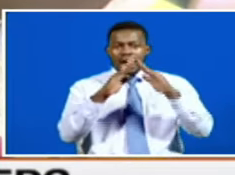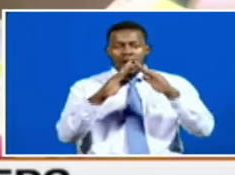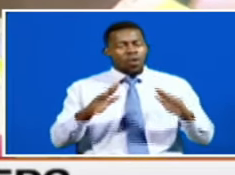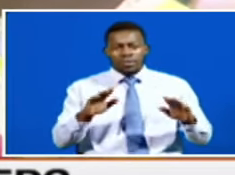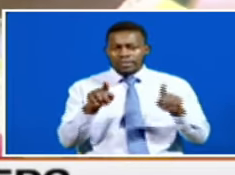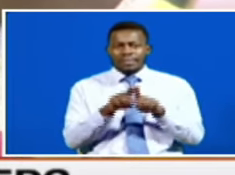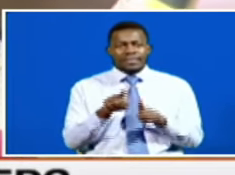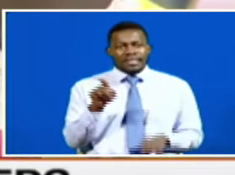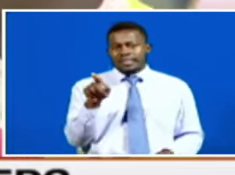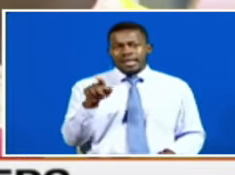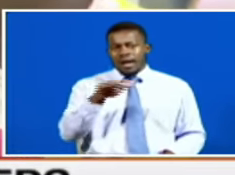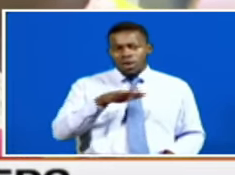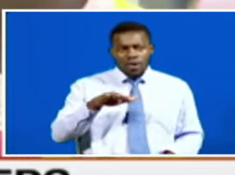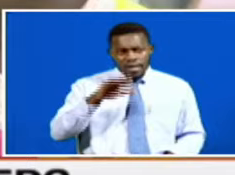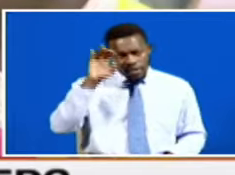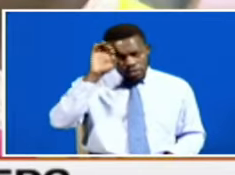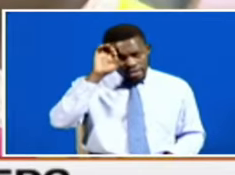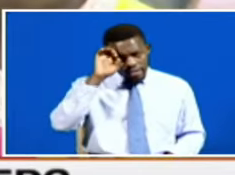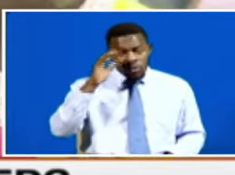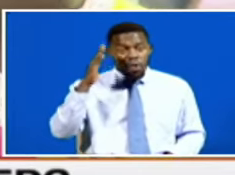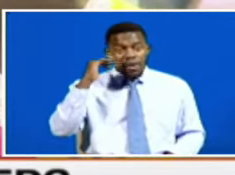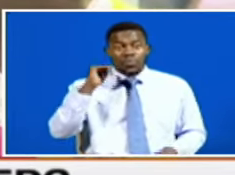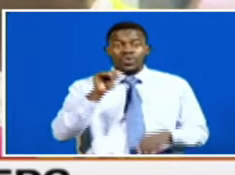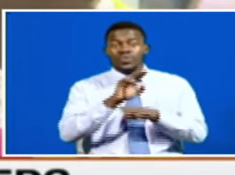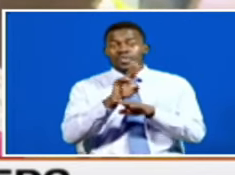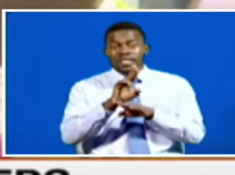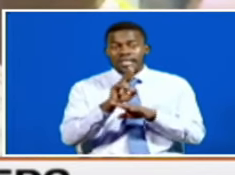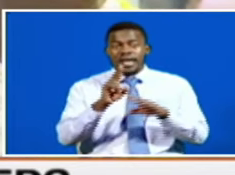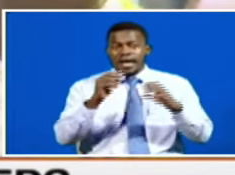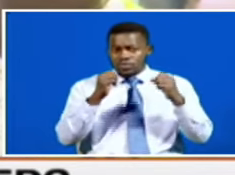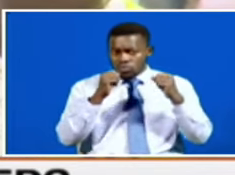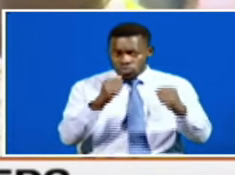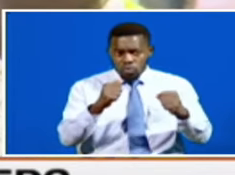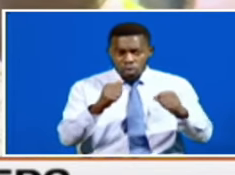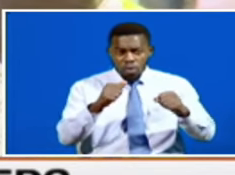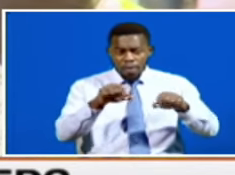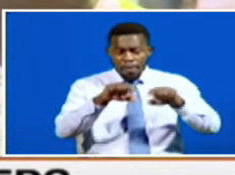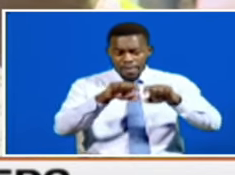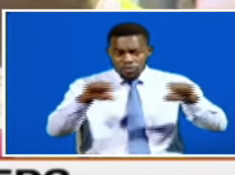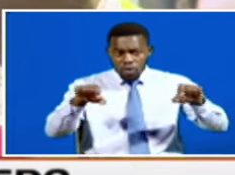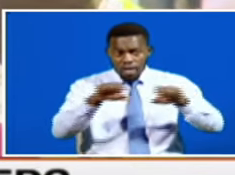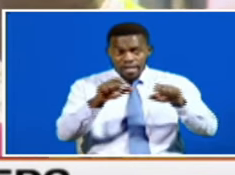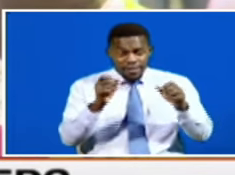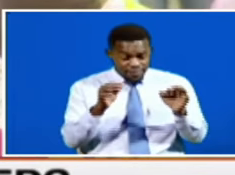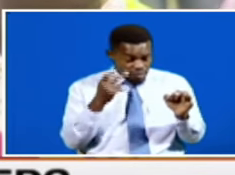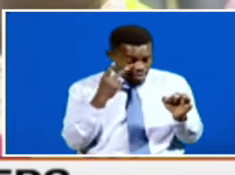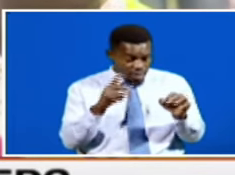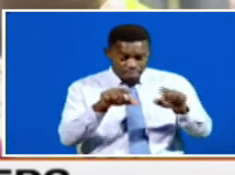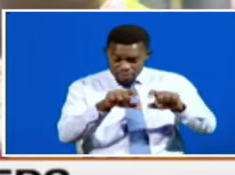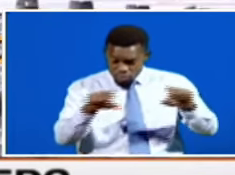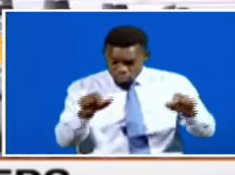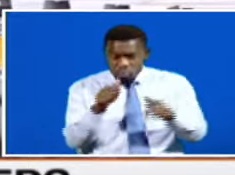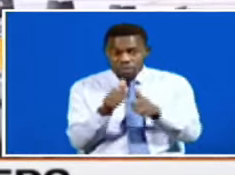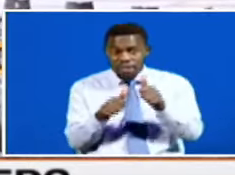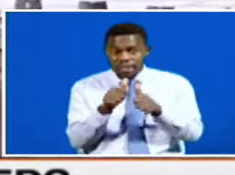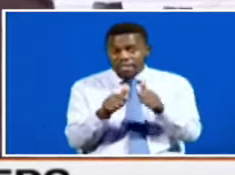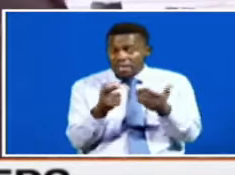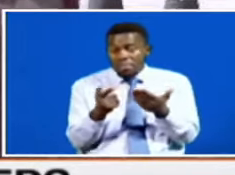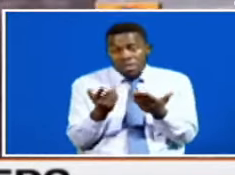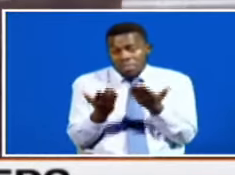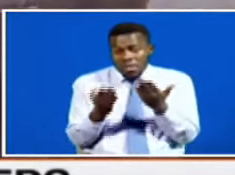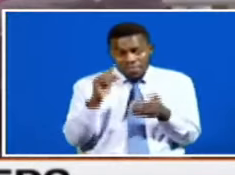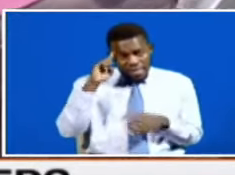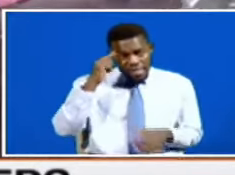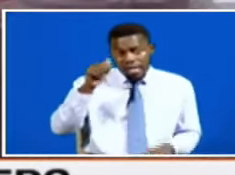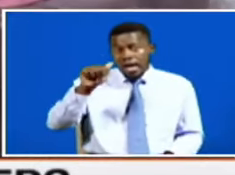the light steel, light gauge steel. If you look at the steels that we are using here, an ordinary person will